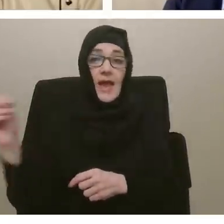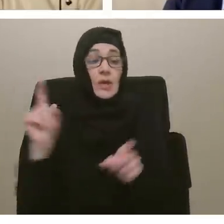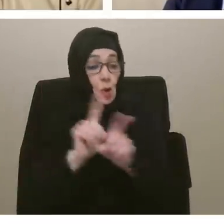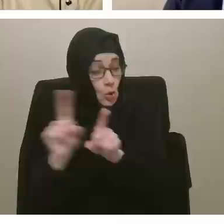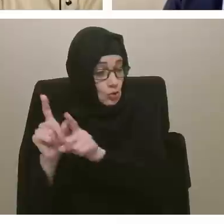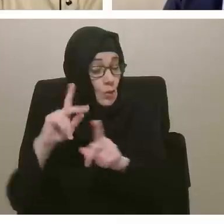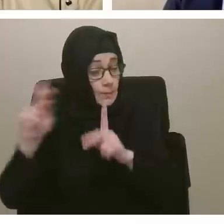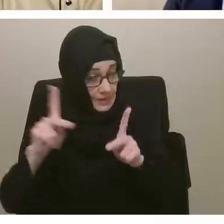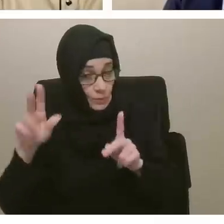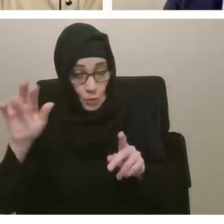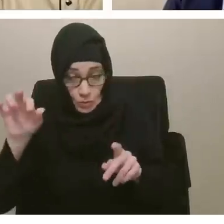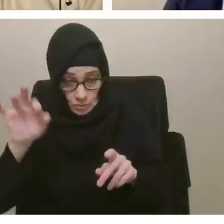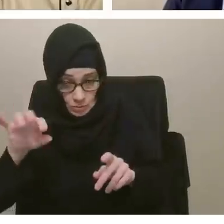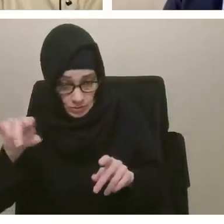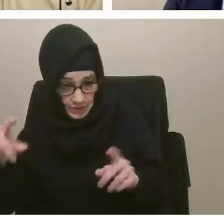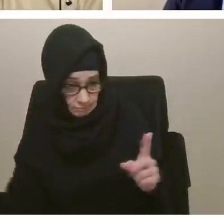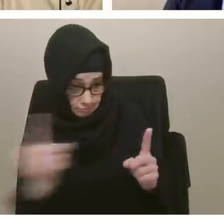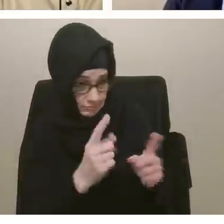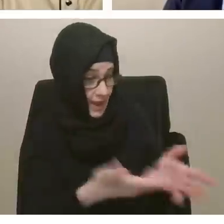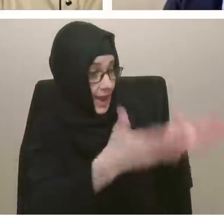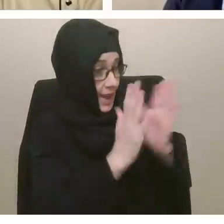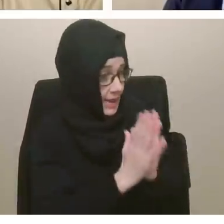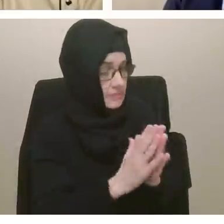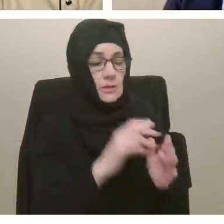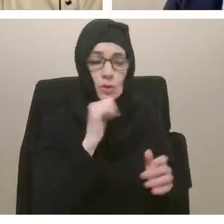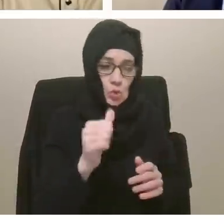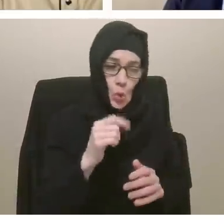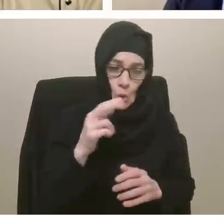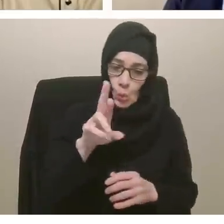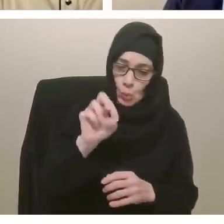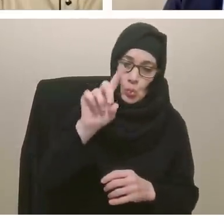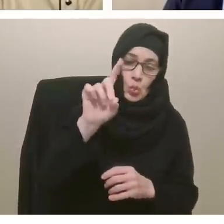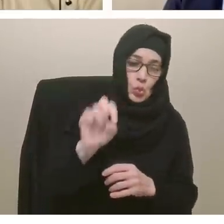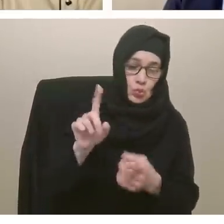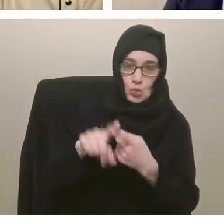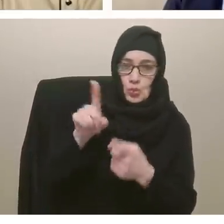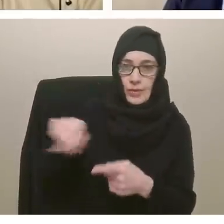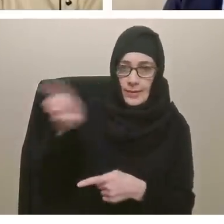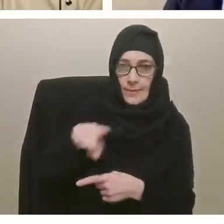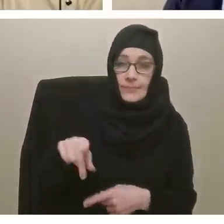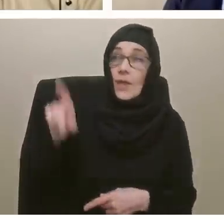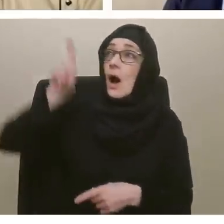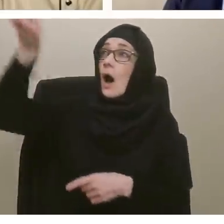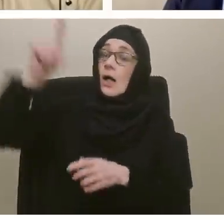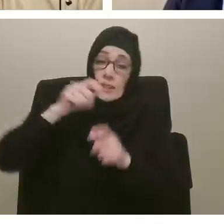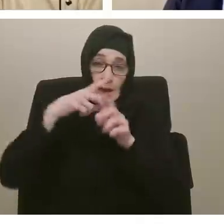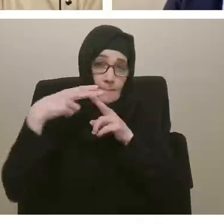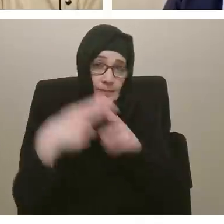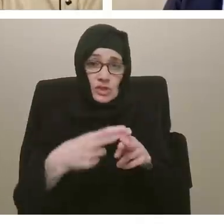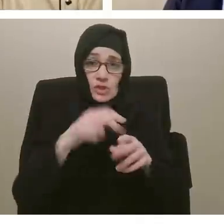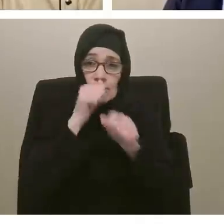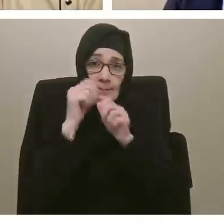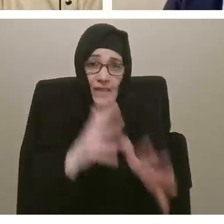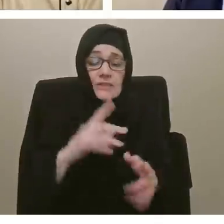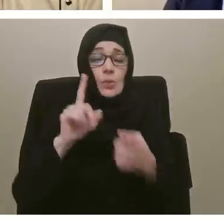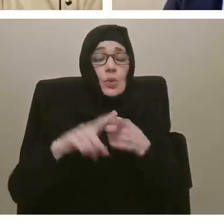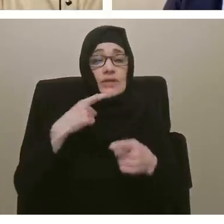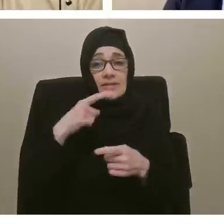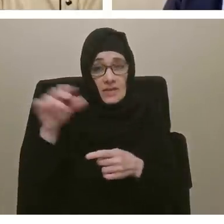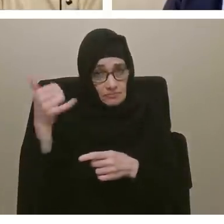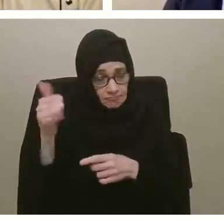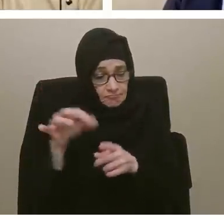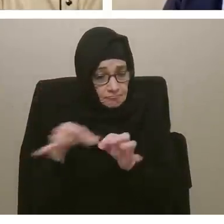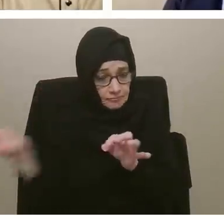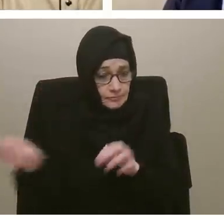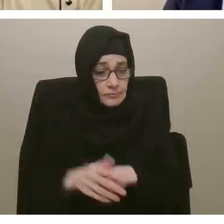be rude to them when they ask. You know, Allah subhanahu wa ta'ala mentions that blessing when he said, wa wajadaka dhalan